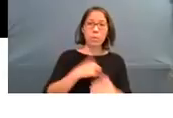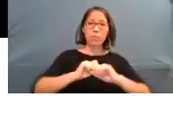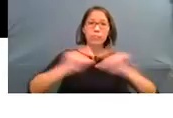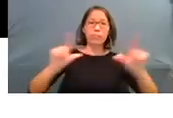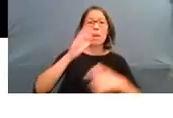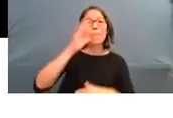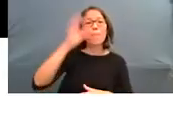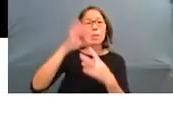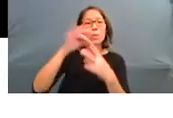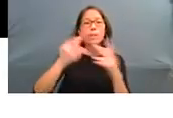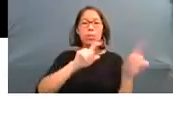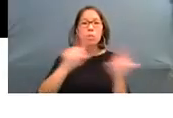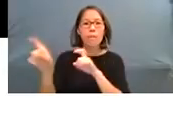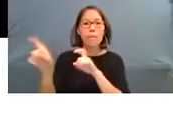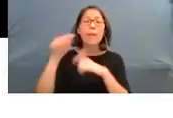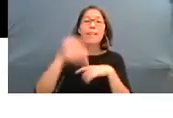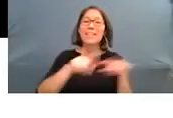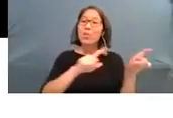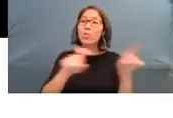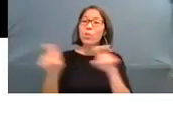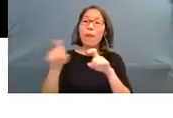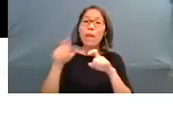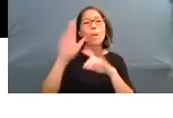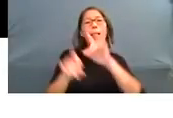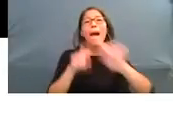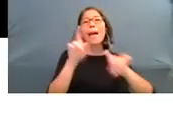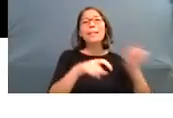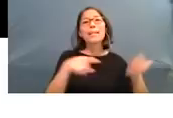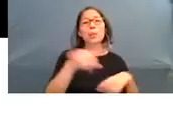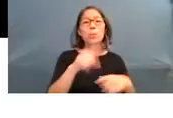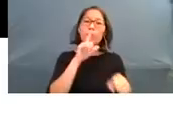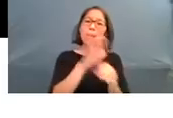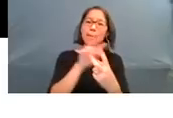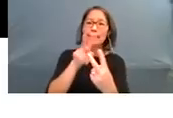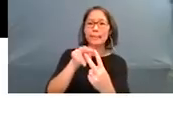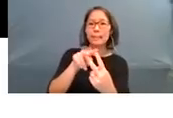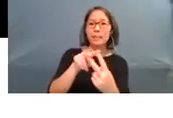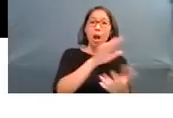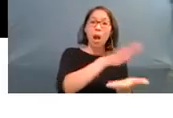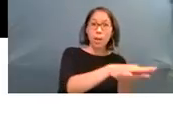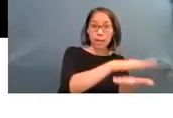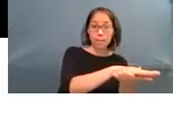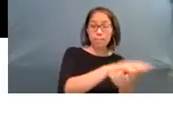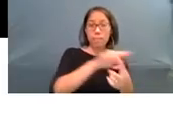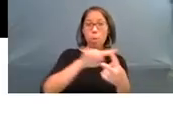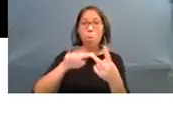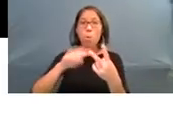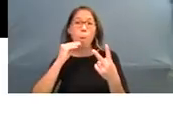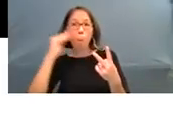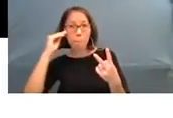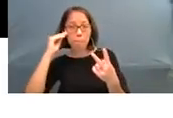And this is a survey, as you know, in which you will be asked to commit to either an on-campus or an at-home